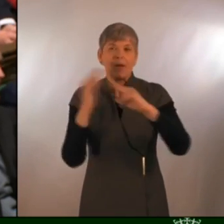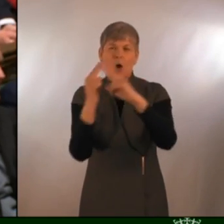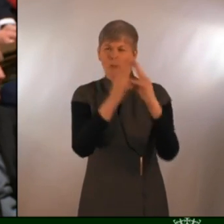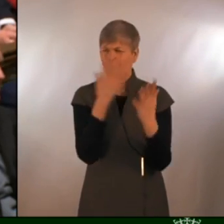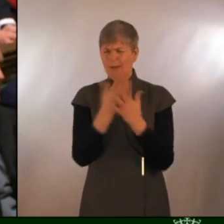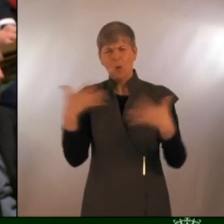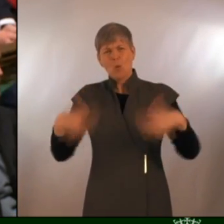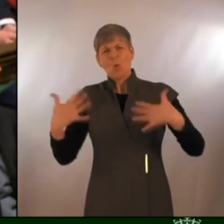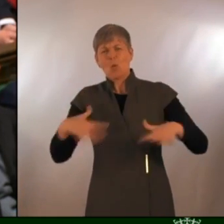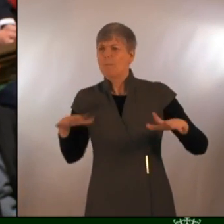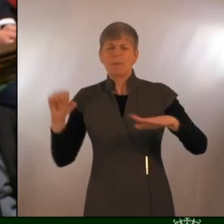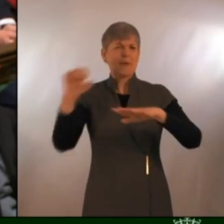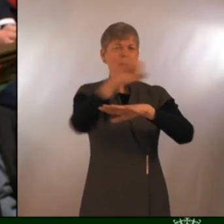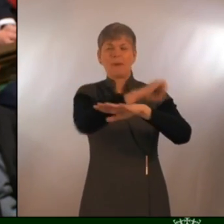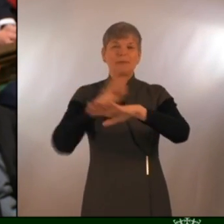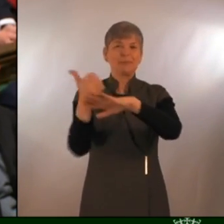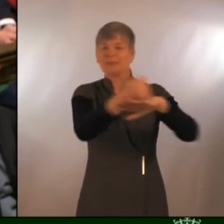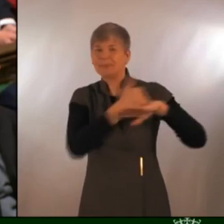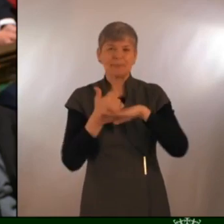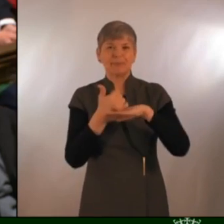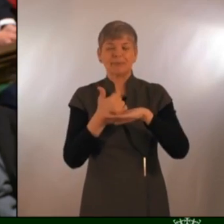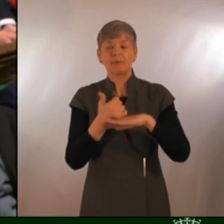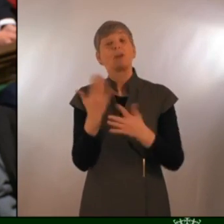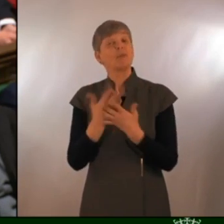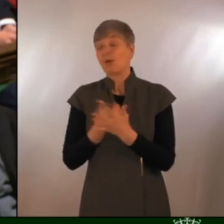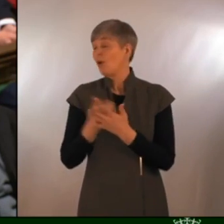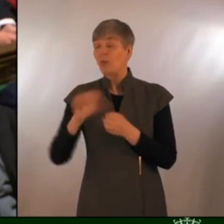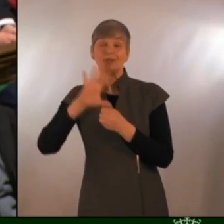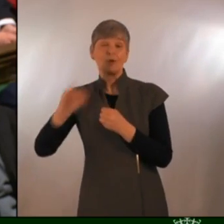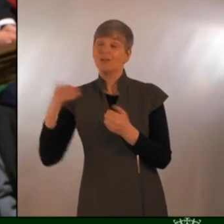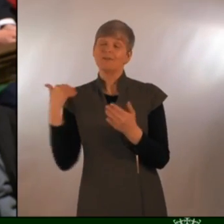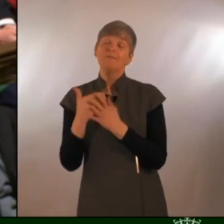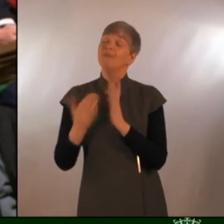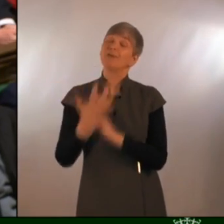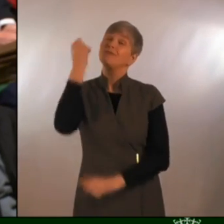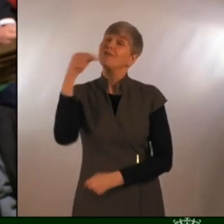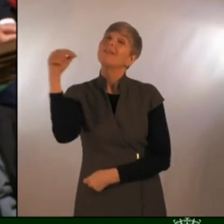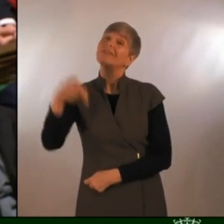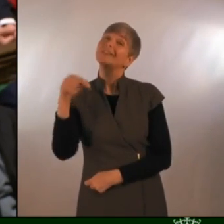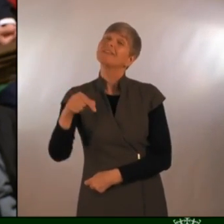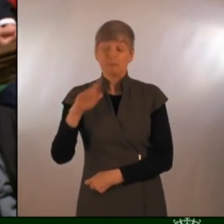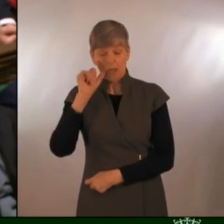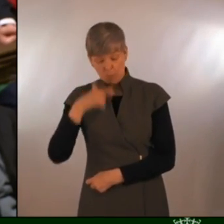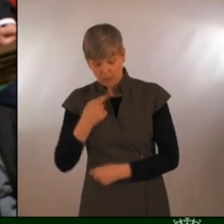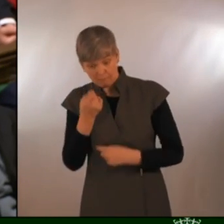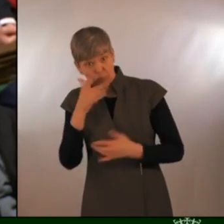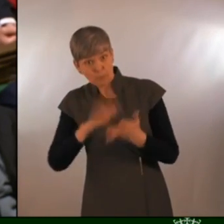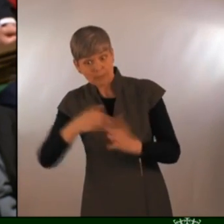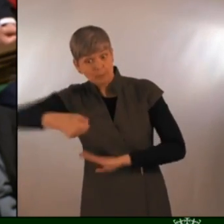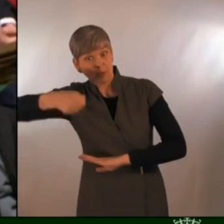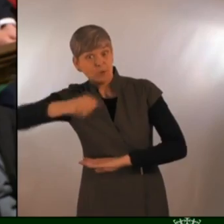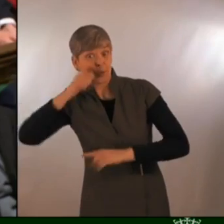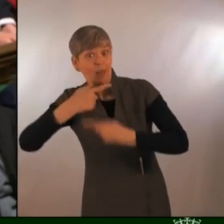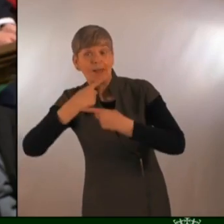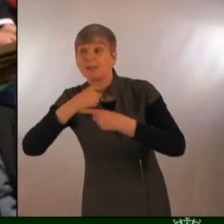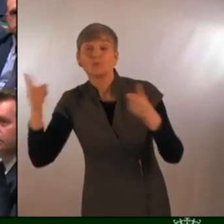homes, Mr. Speaker, and this House will be hearing more in just a few minutes about what we intend to do to give